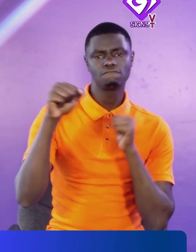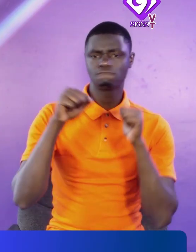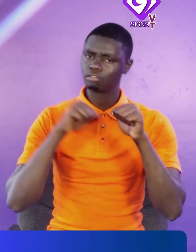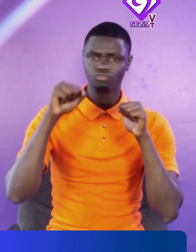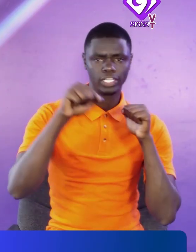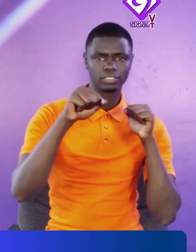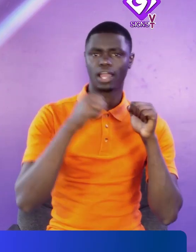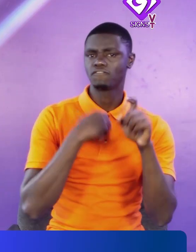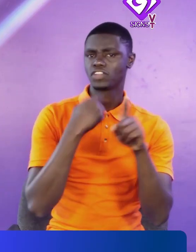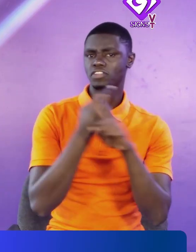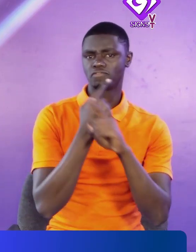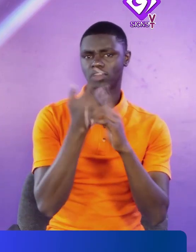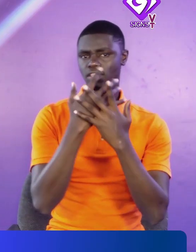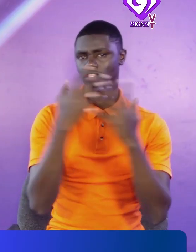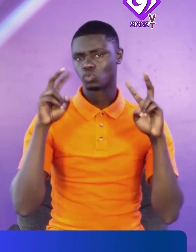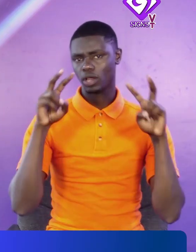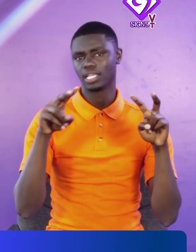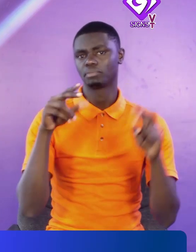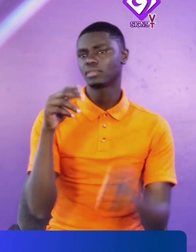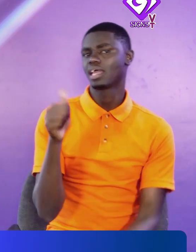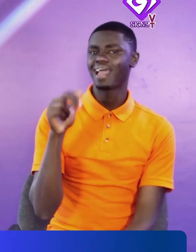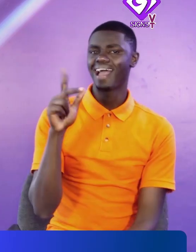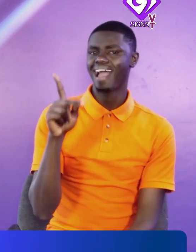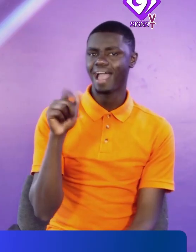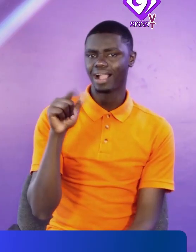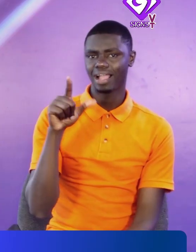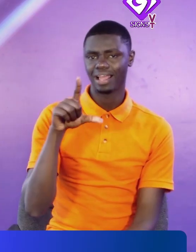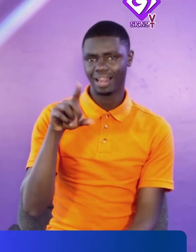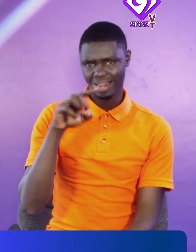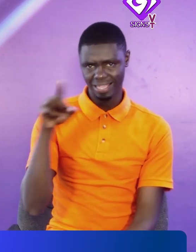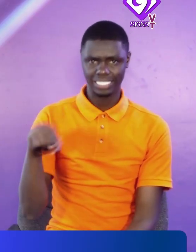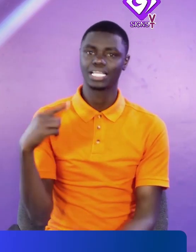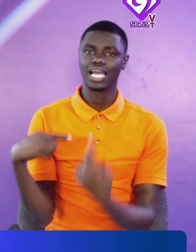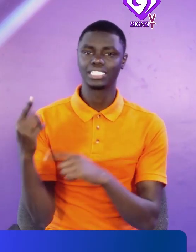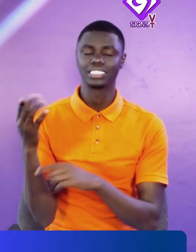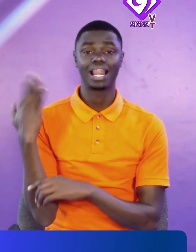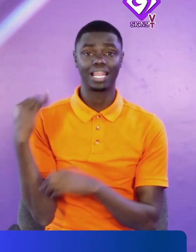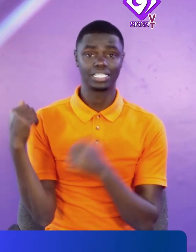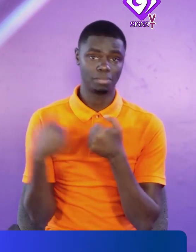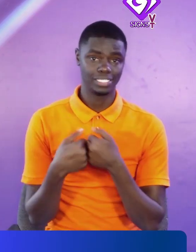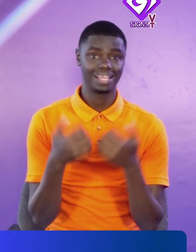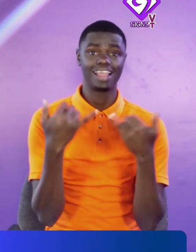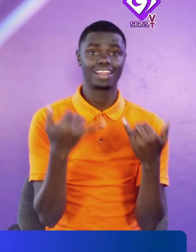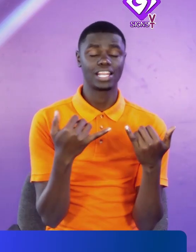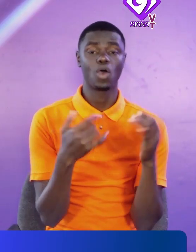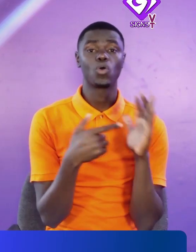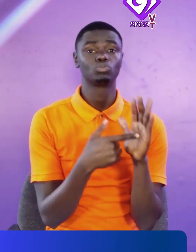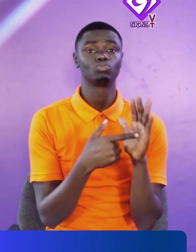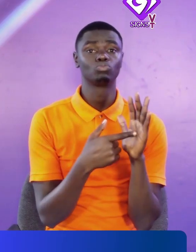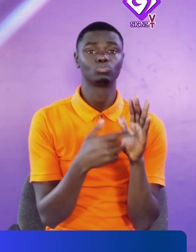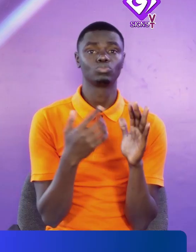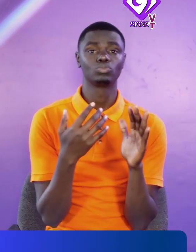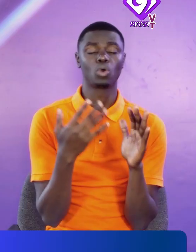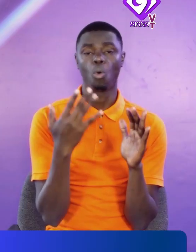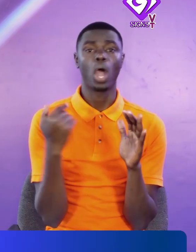Kwa sababu Magomed Ankalaev alishinda last match. Sasa anastahili atuonyeshe ni kwa nini alistahili kuwa